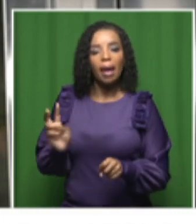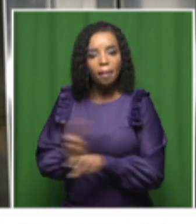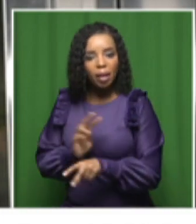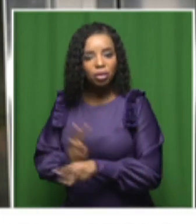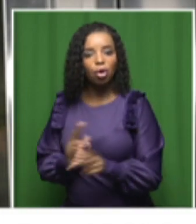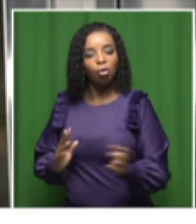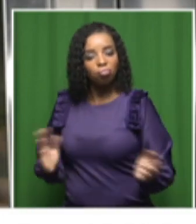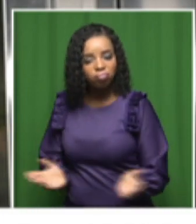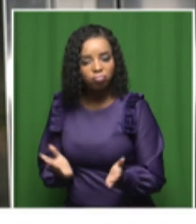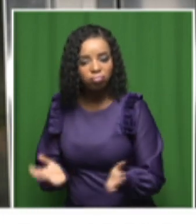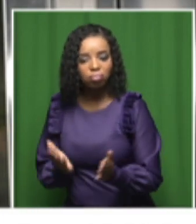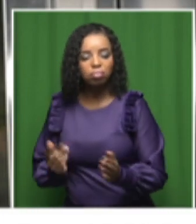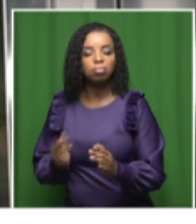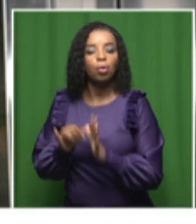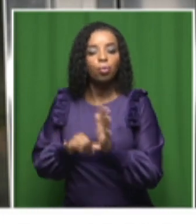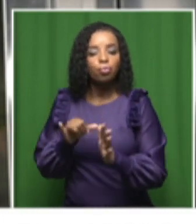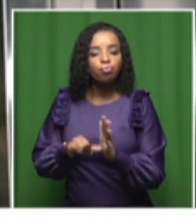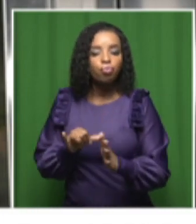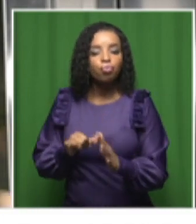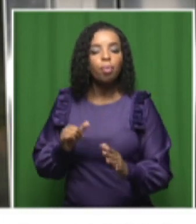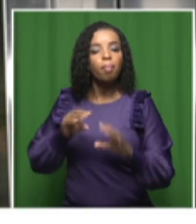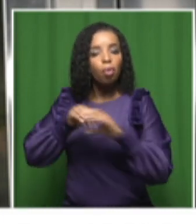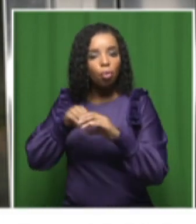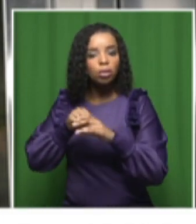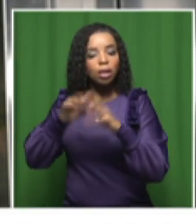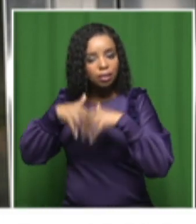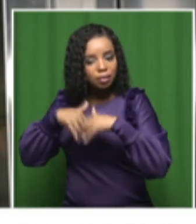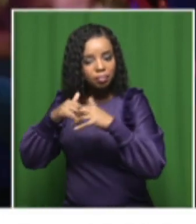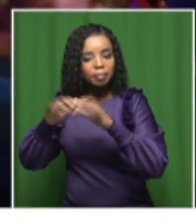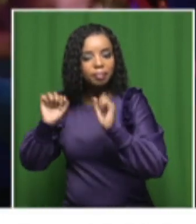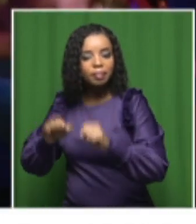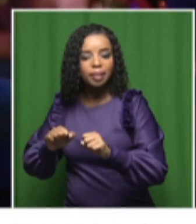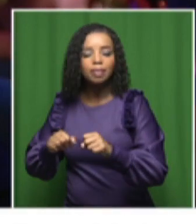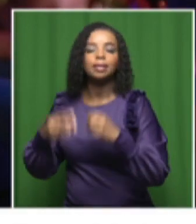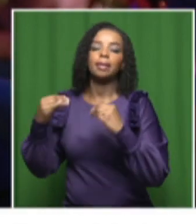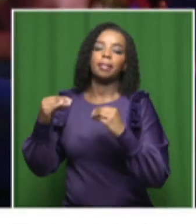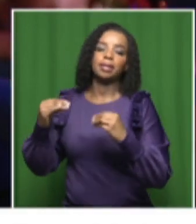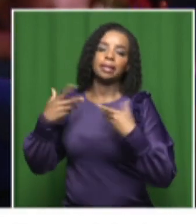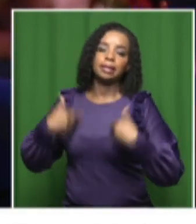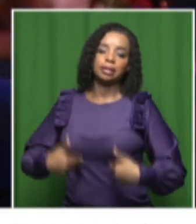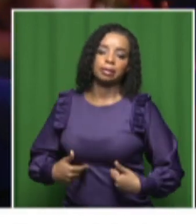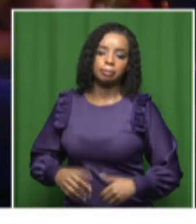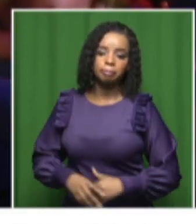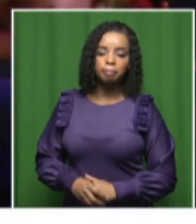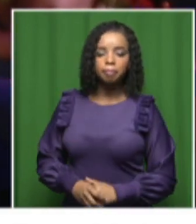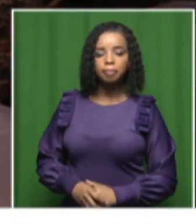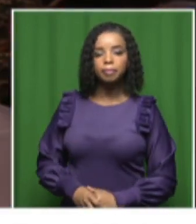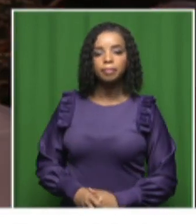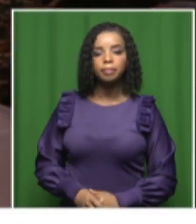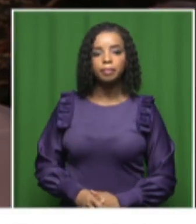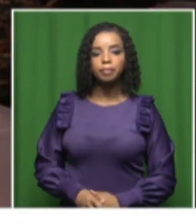it taught me how to operate as a digital content creator, but at the same time as a business. Velemseni Mtiane, SABC News, Johannesburg.